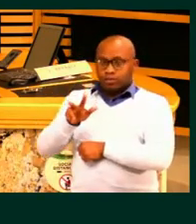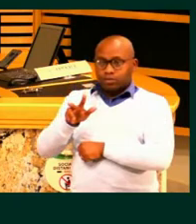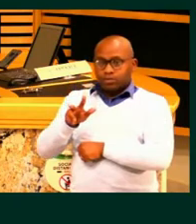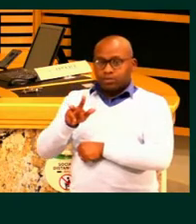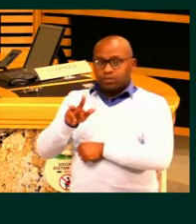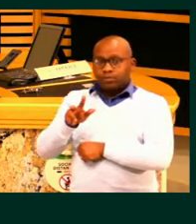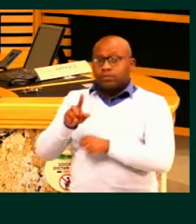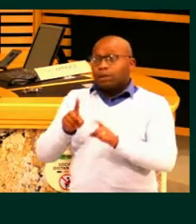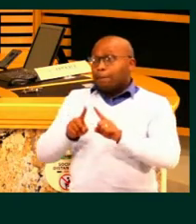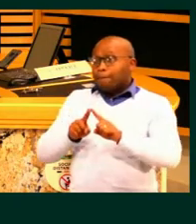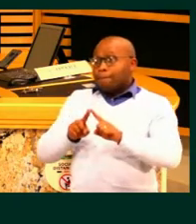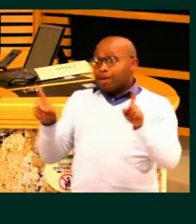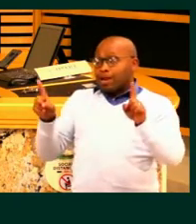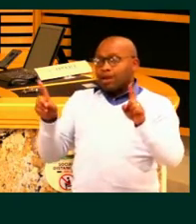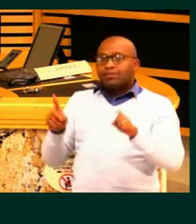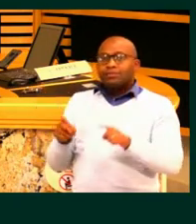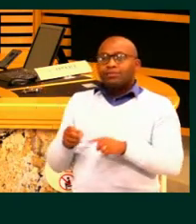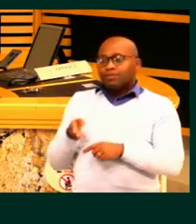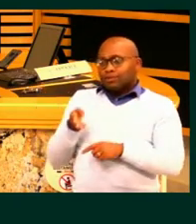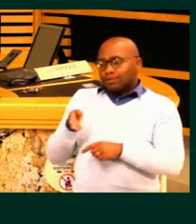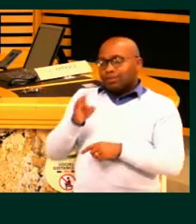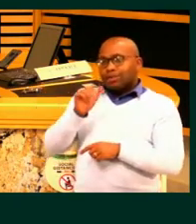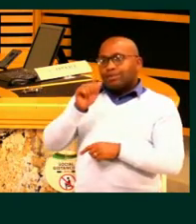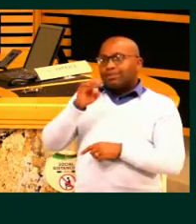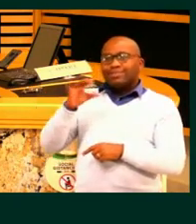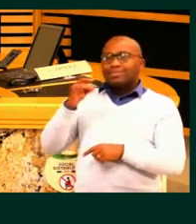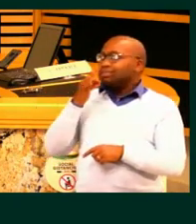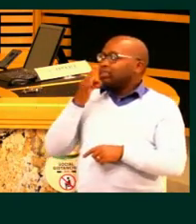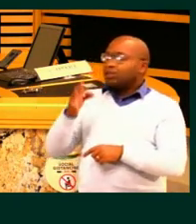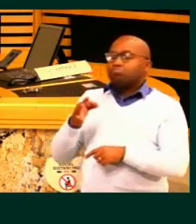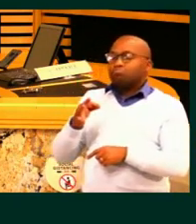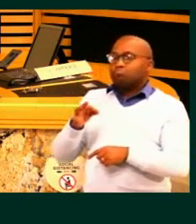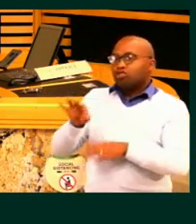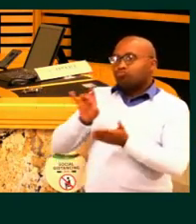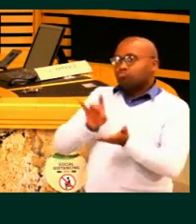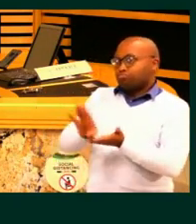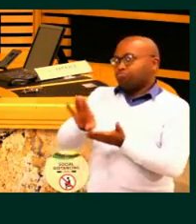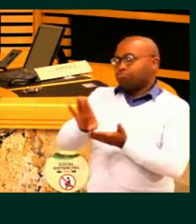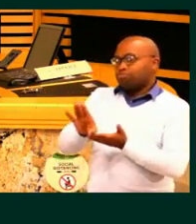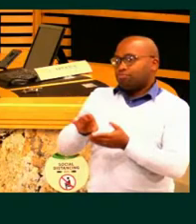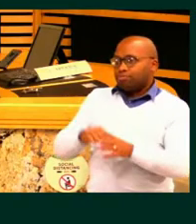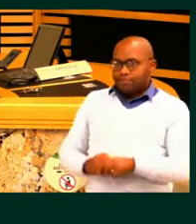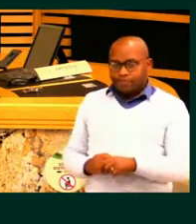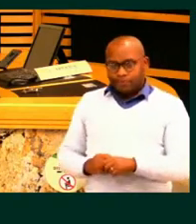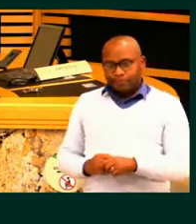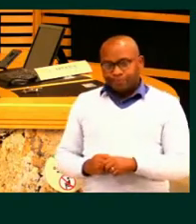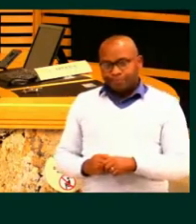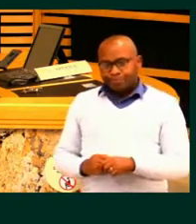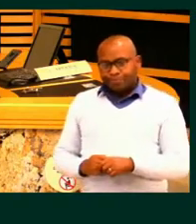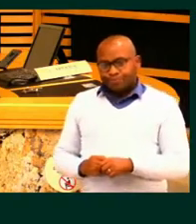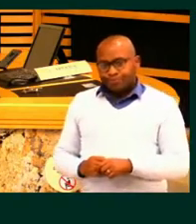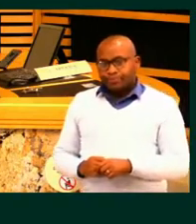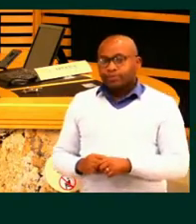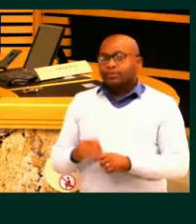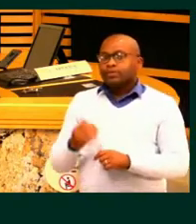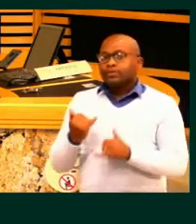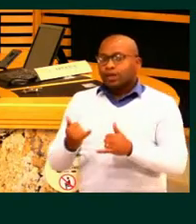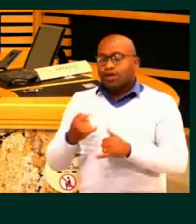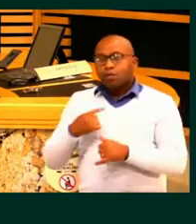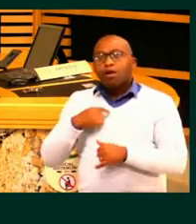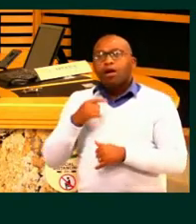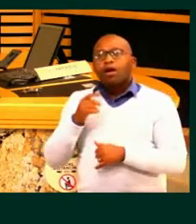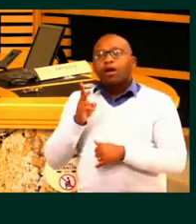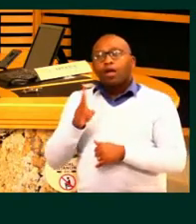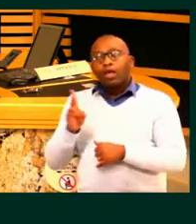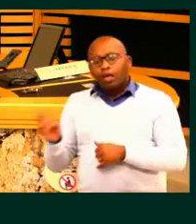reject the motion with trivial issues I can recall the issues that was